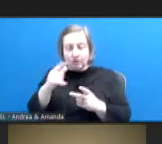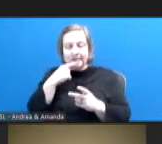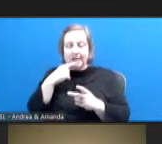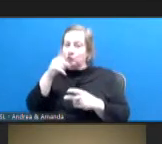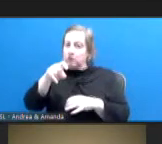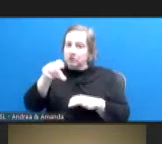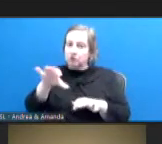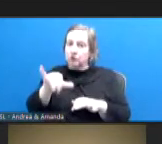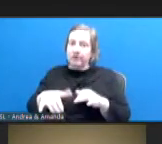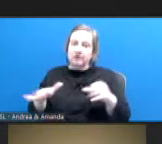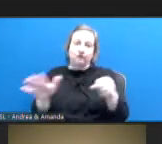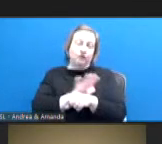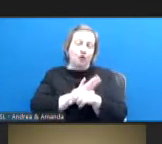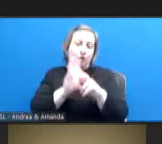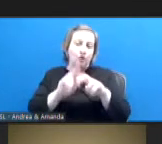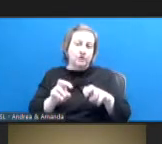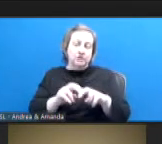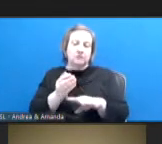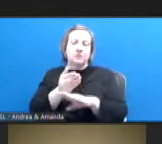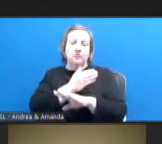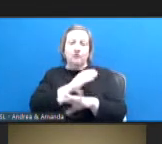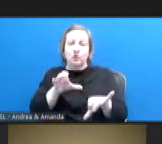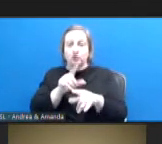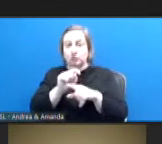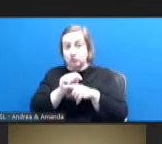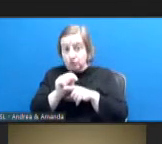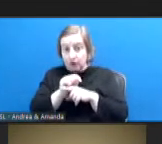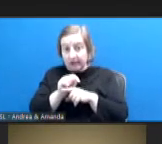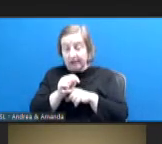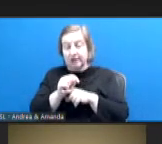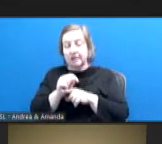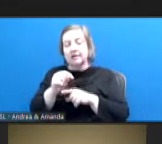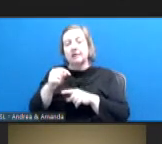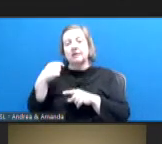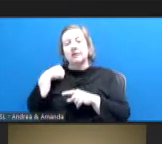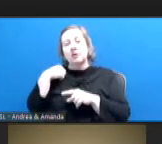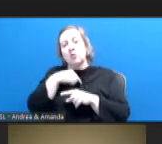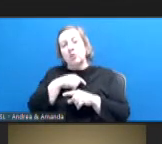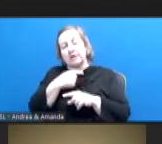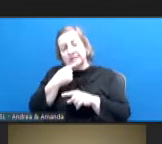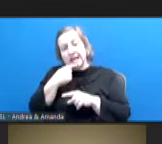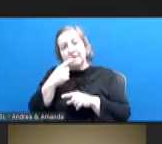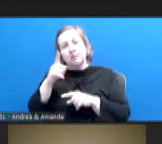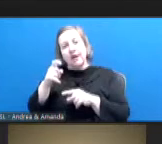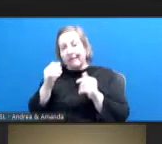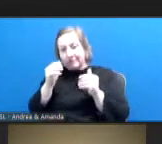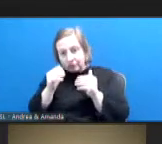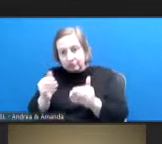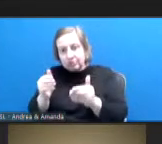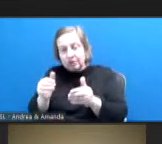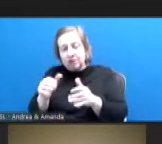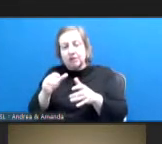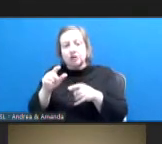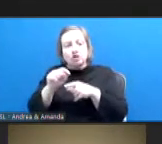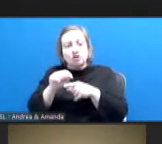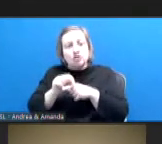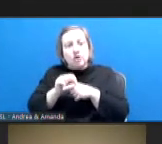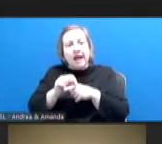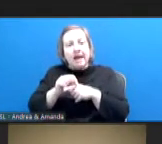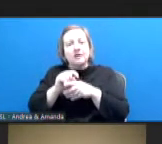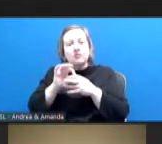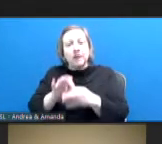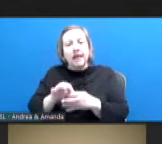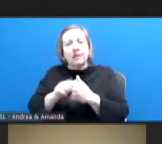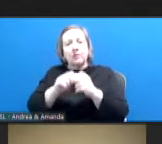this full assessment before you do training. And we insisted that we move forward, at least train on the issues we know